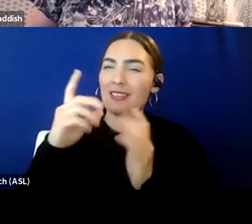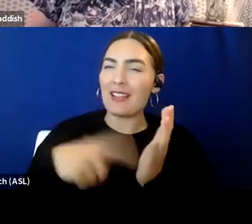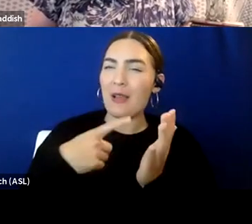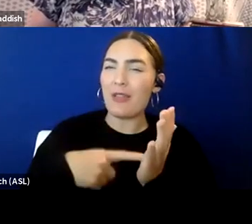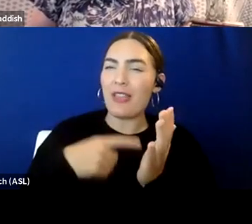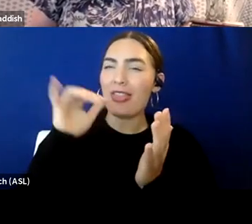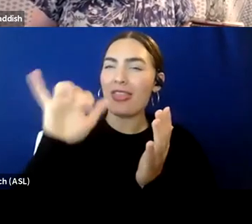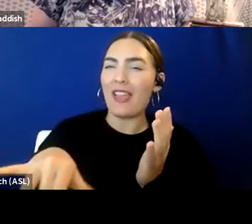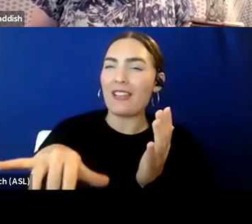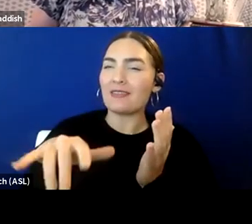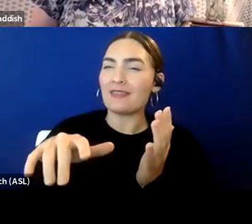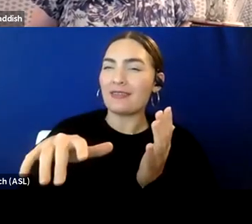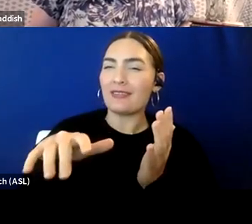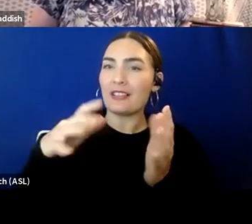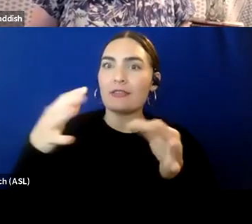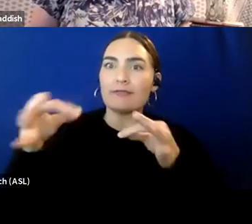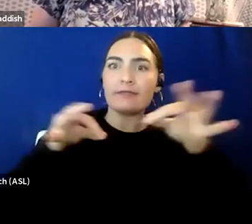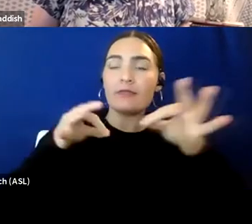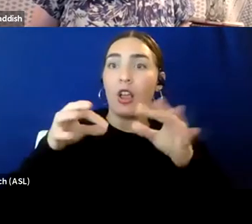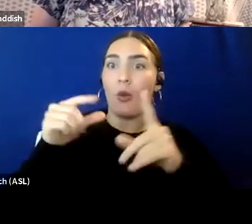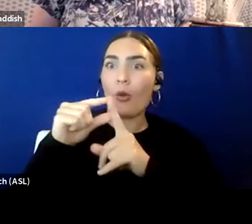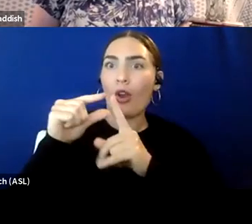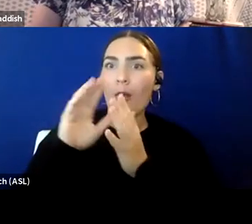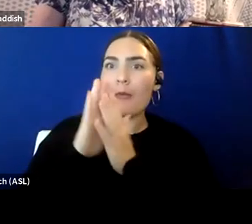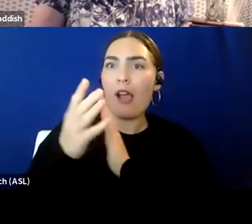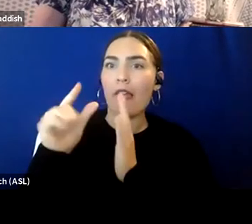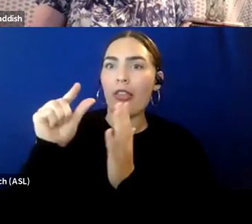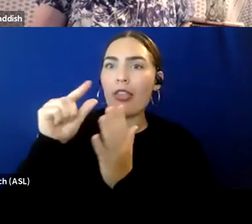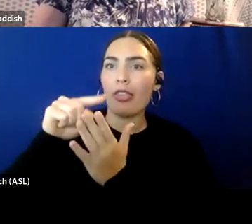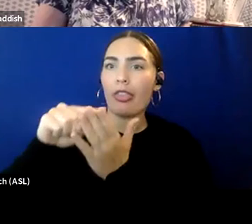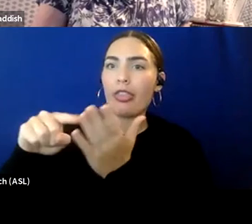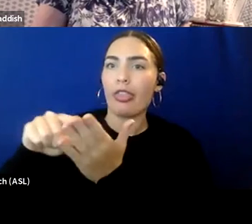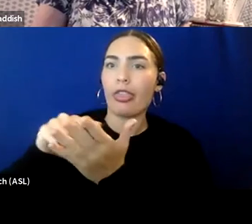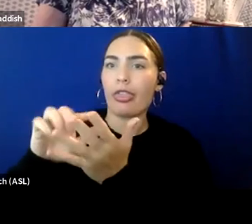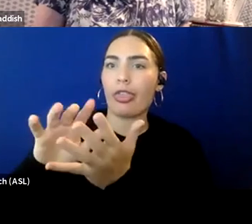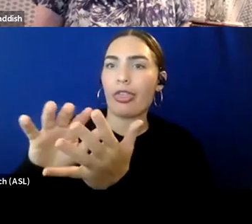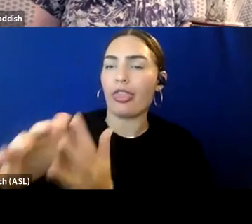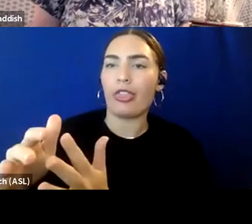commentary or criticism or any of those things.